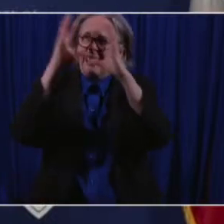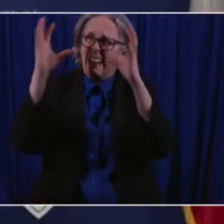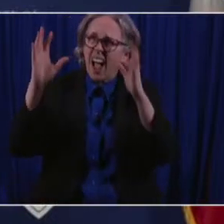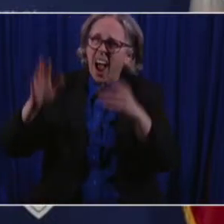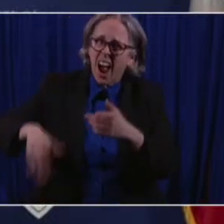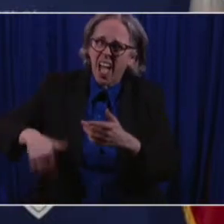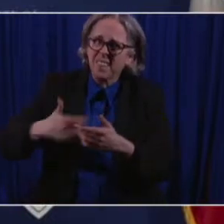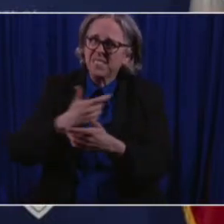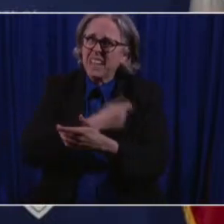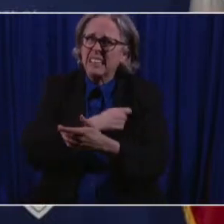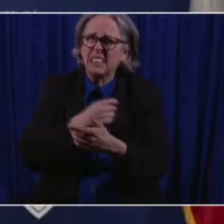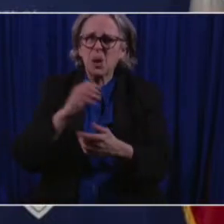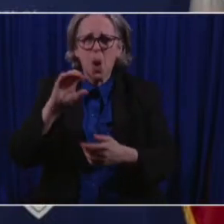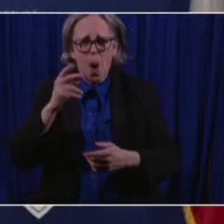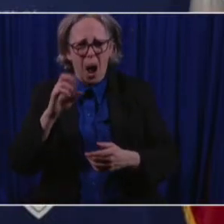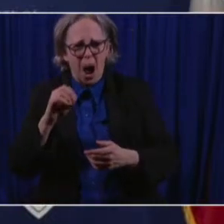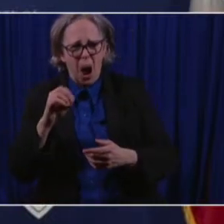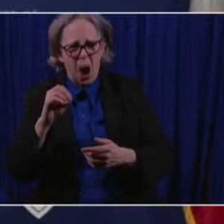have it or to carry it.